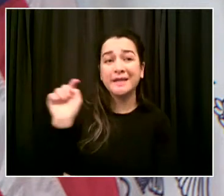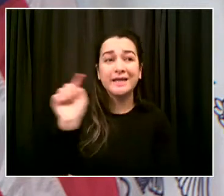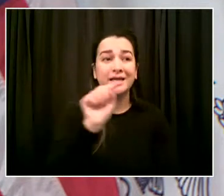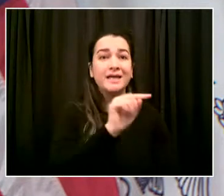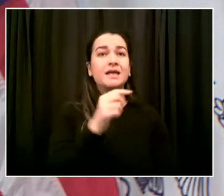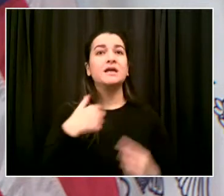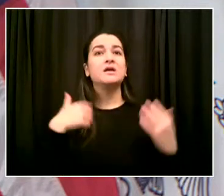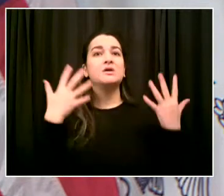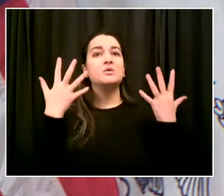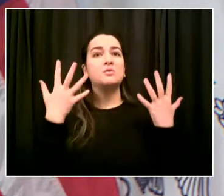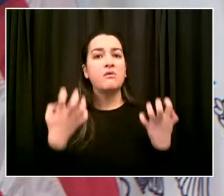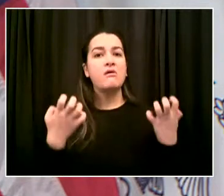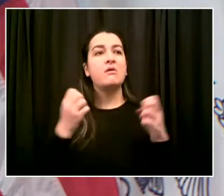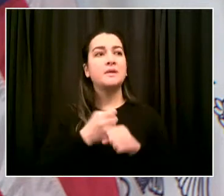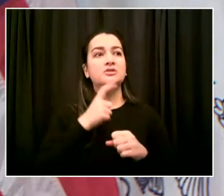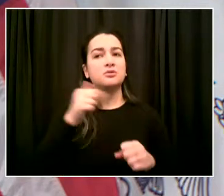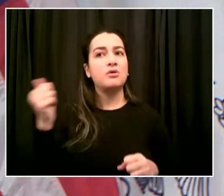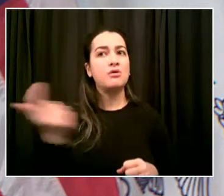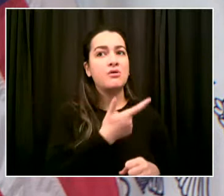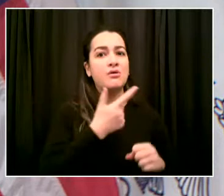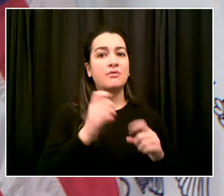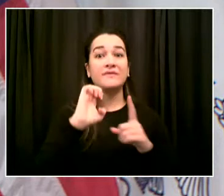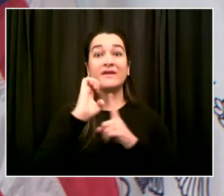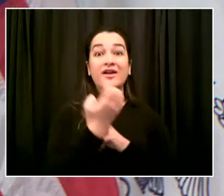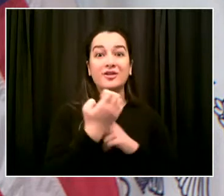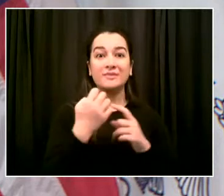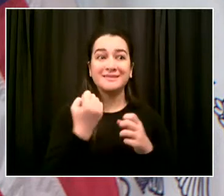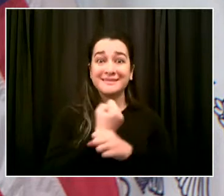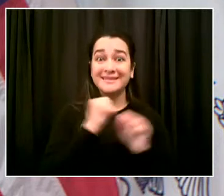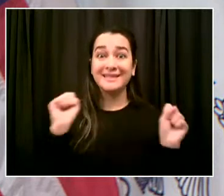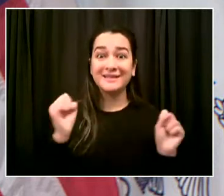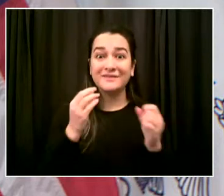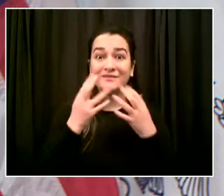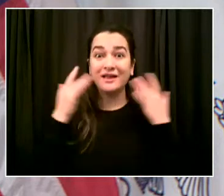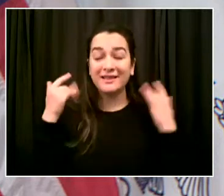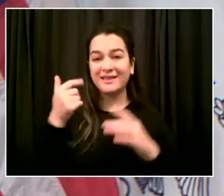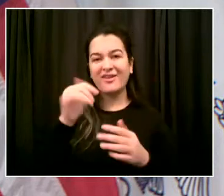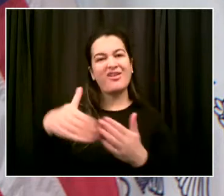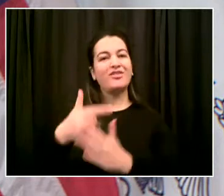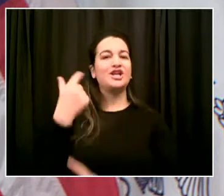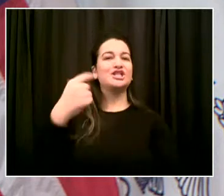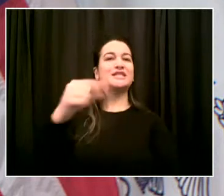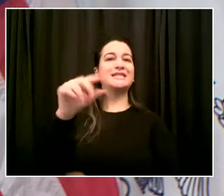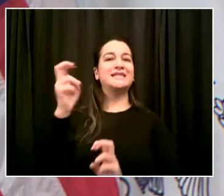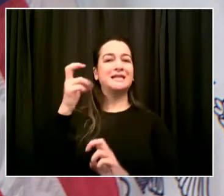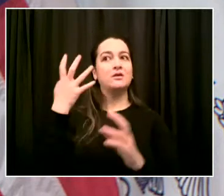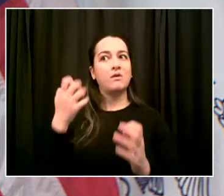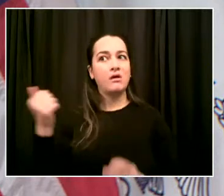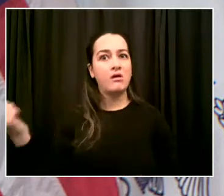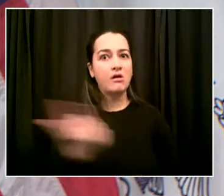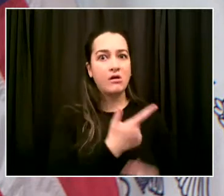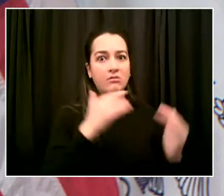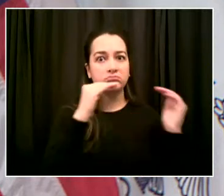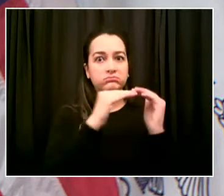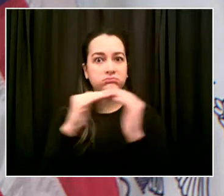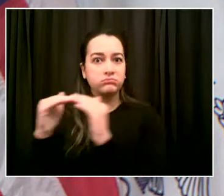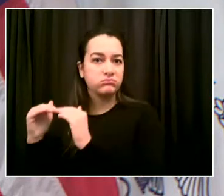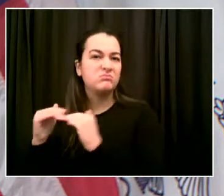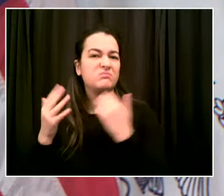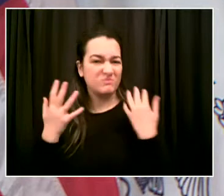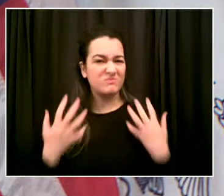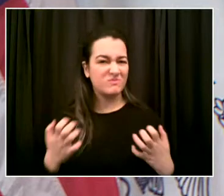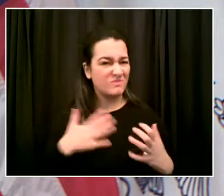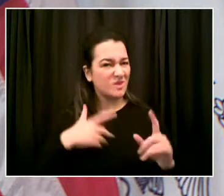and to change the way people and goods move around our city. I'm honored to bring that experience and vision to this